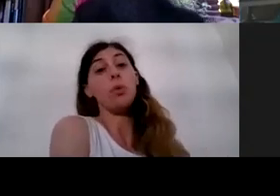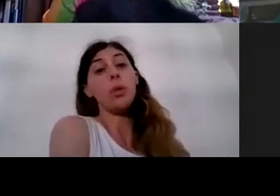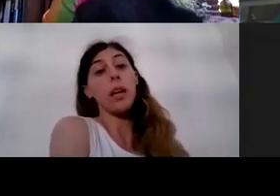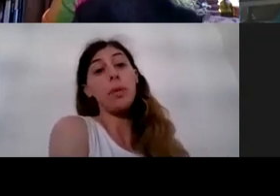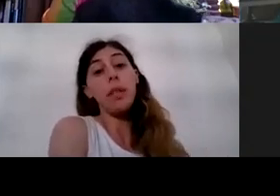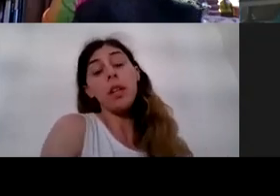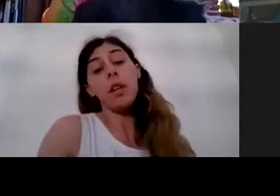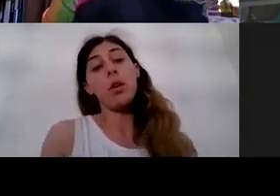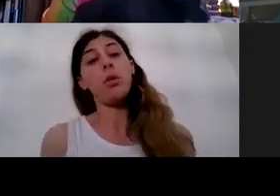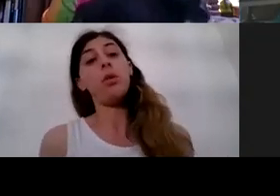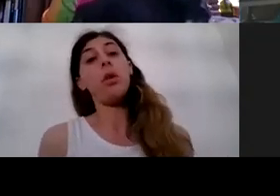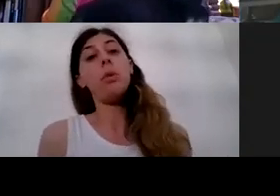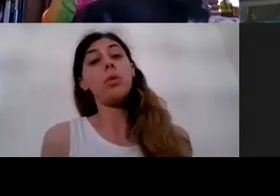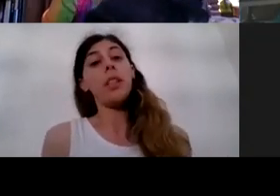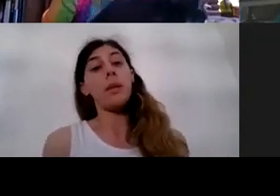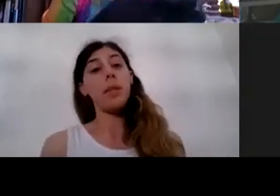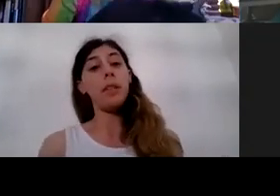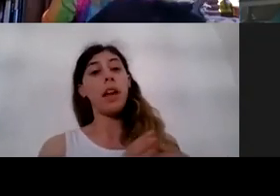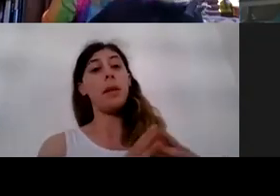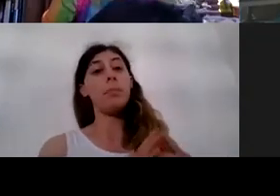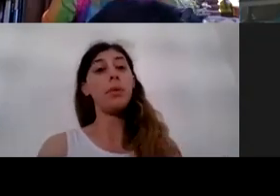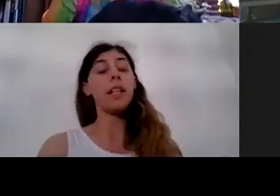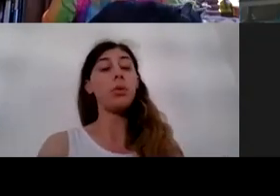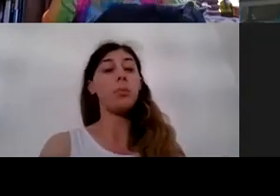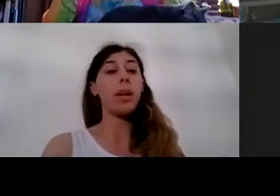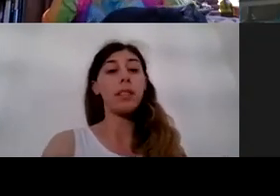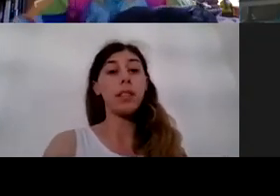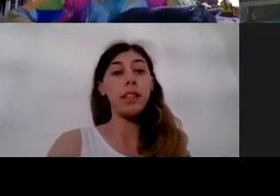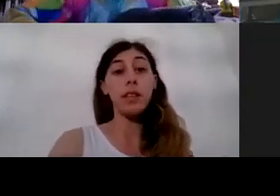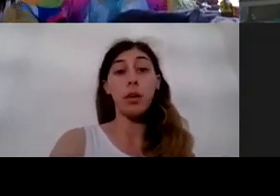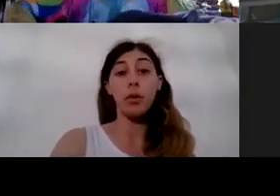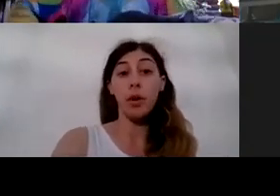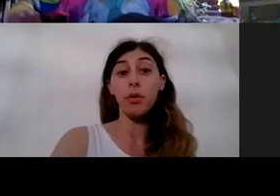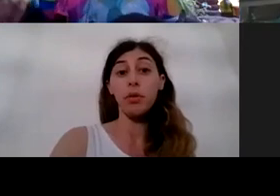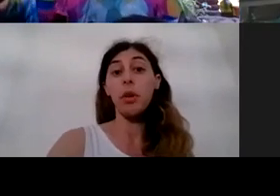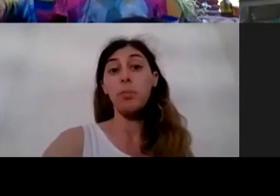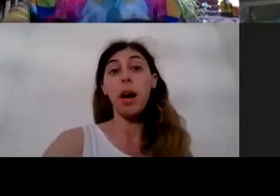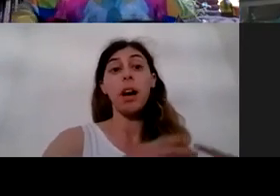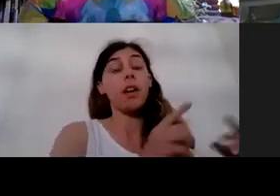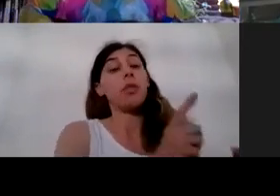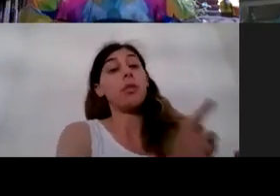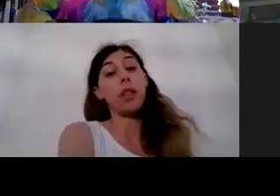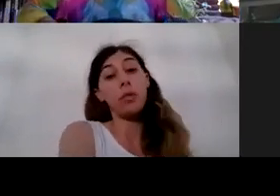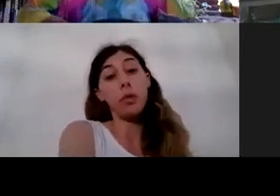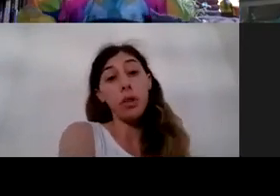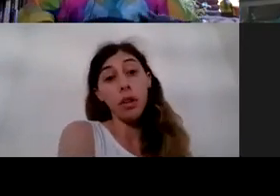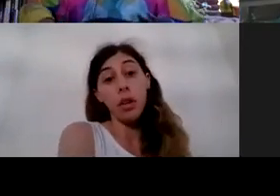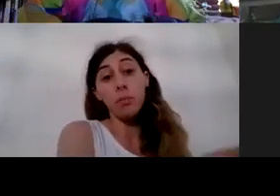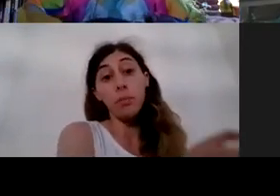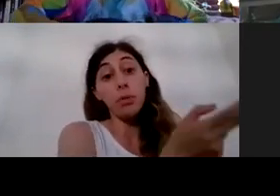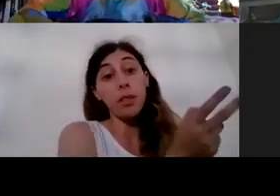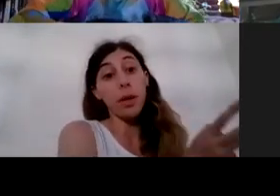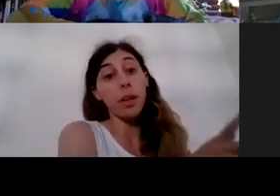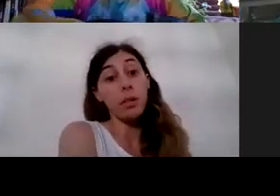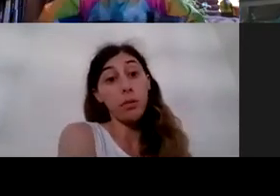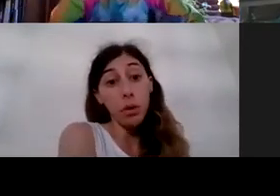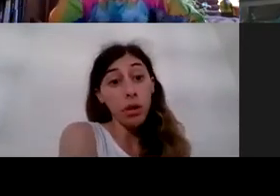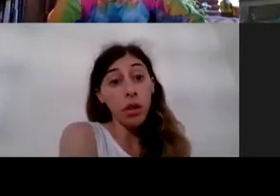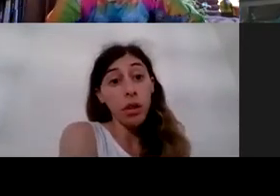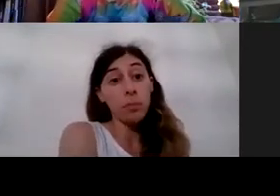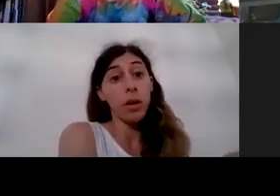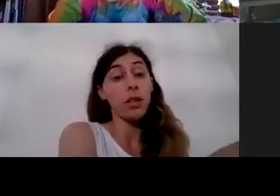that is the right set forth by the law. Hormone therapy, for example, hormone therapy can